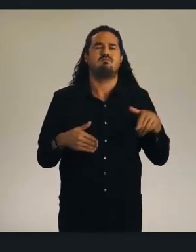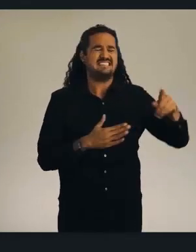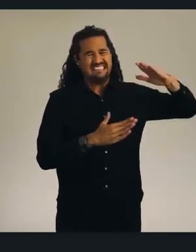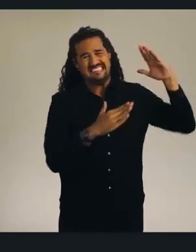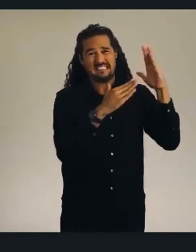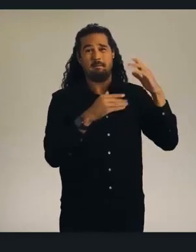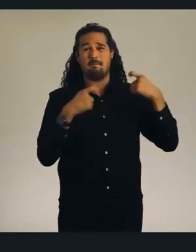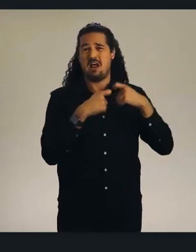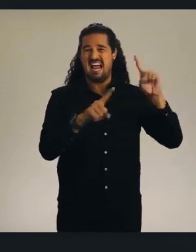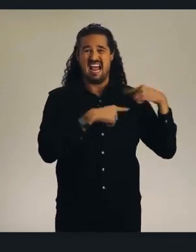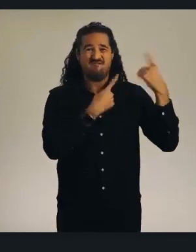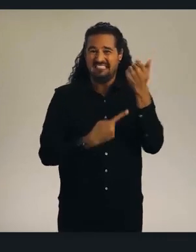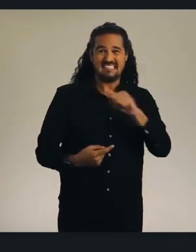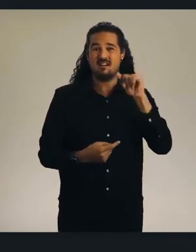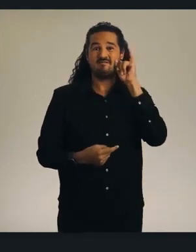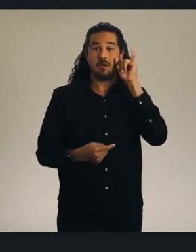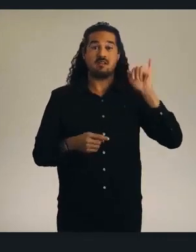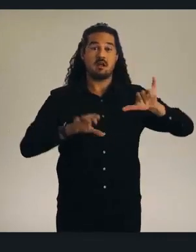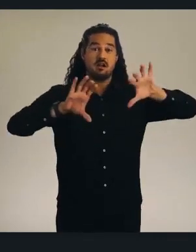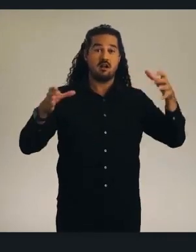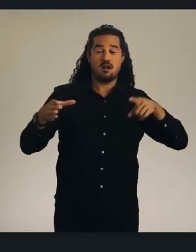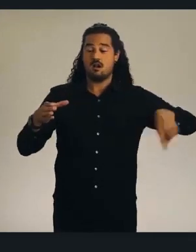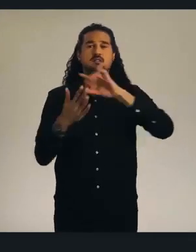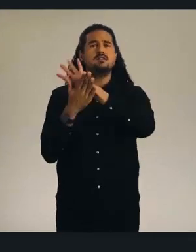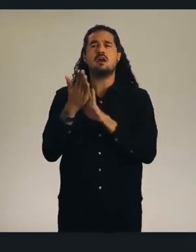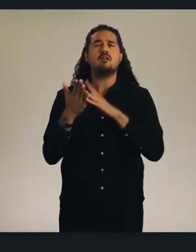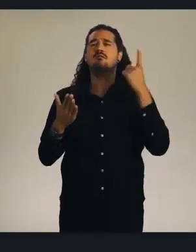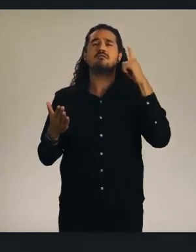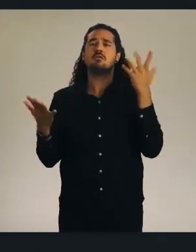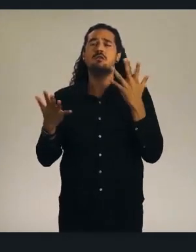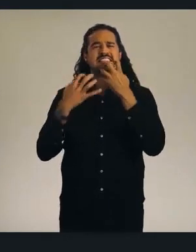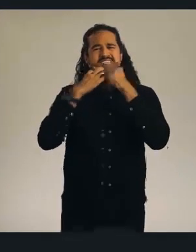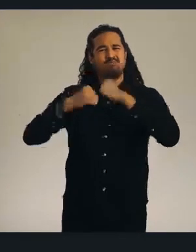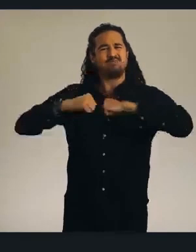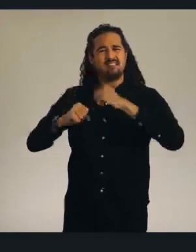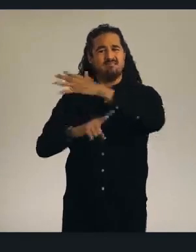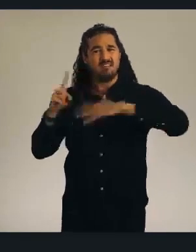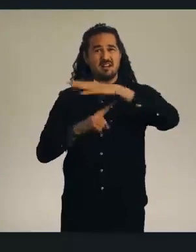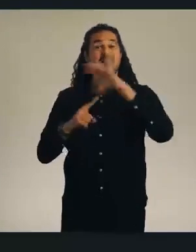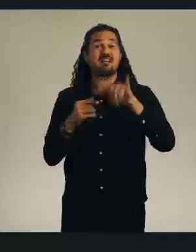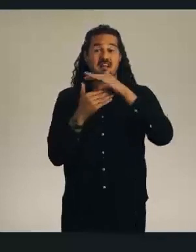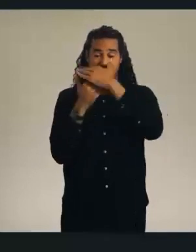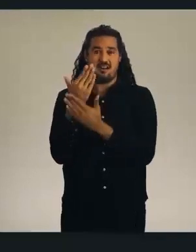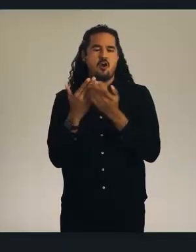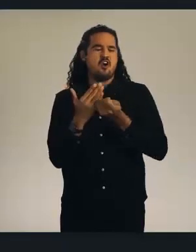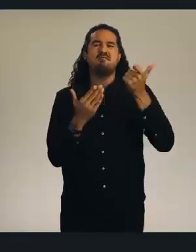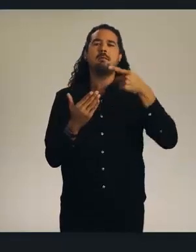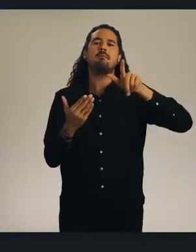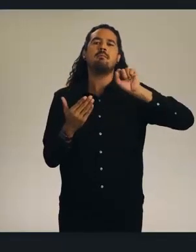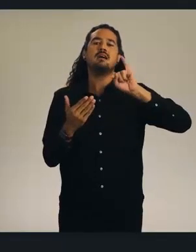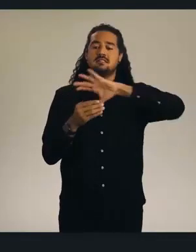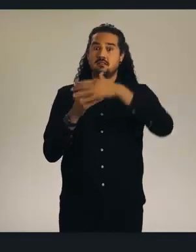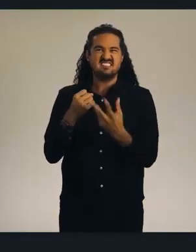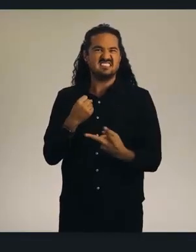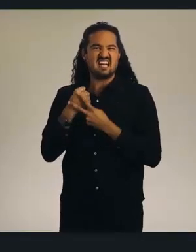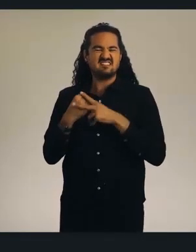entire iPhone 13 lineup has been carefully designed to minimize its impact on the environment. We redesigned the packaging to eliminate the outer plastic wrap, saving 600 metric